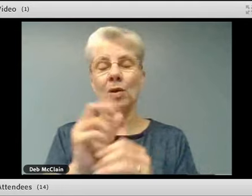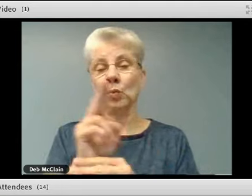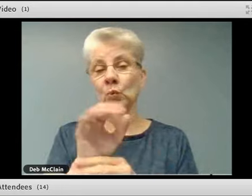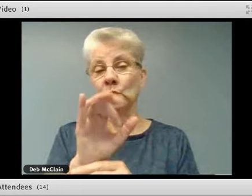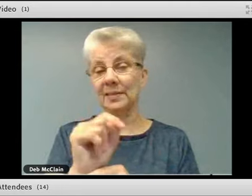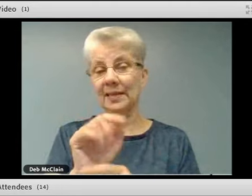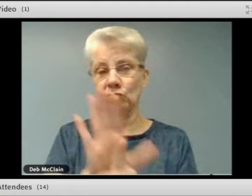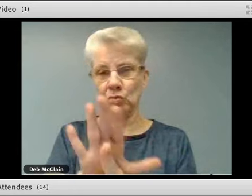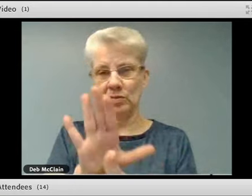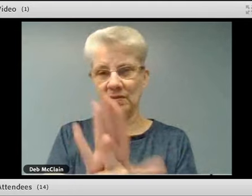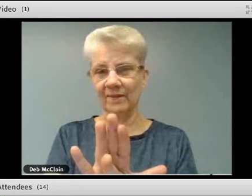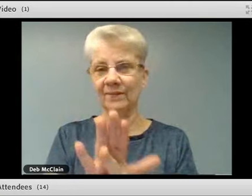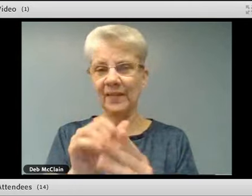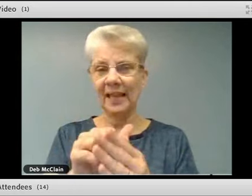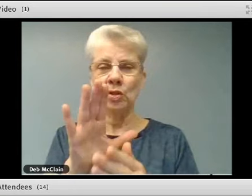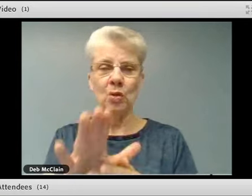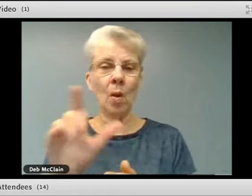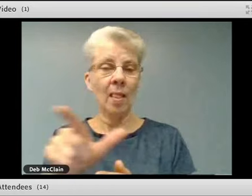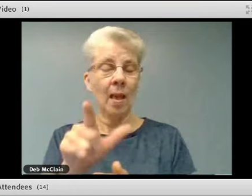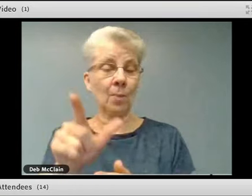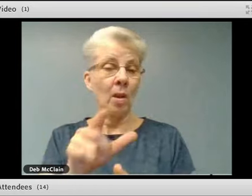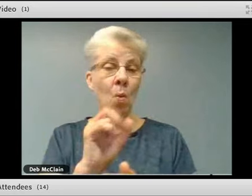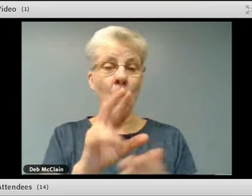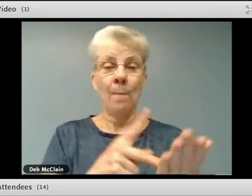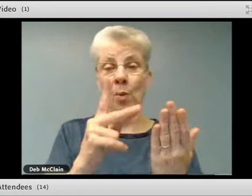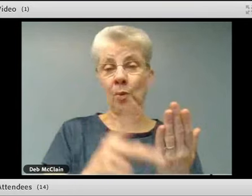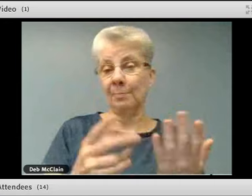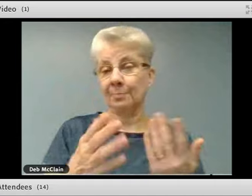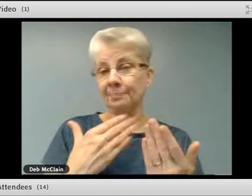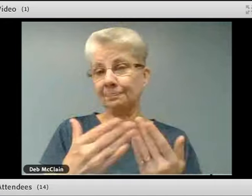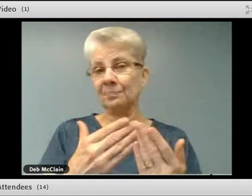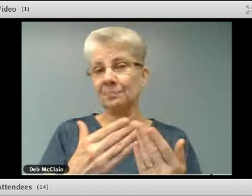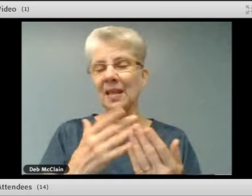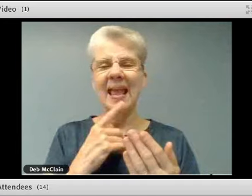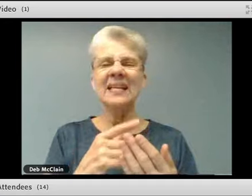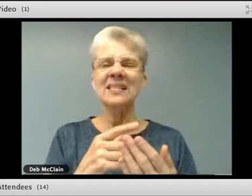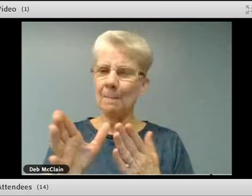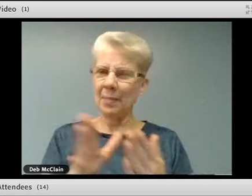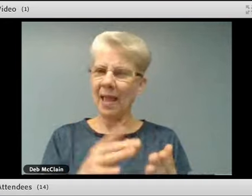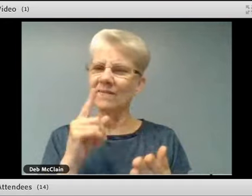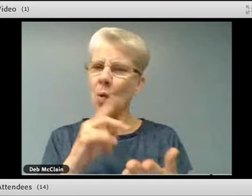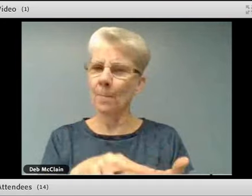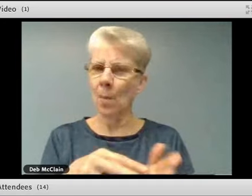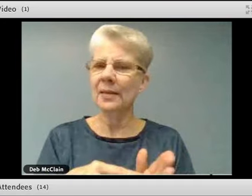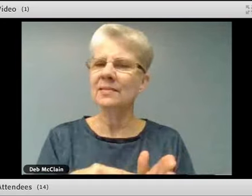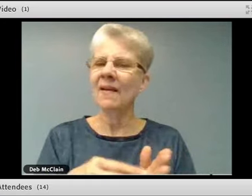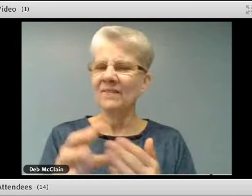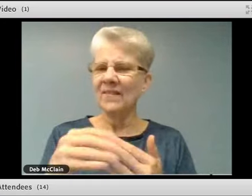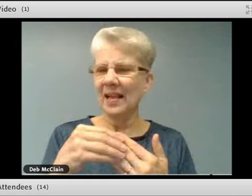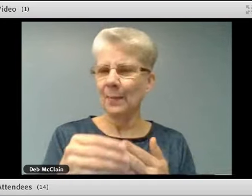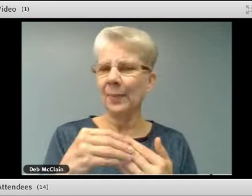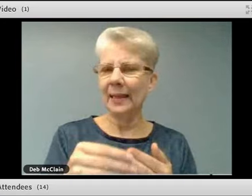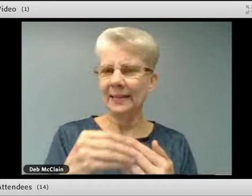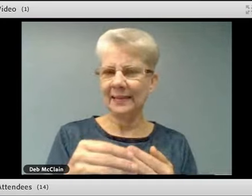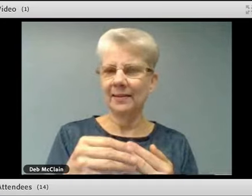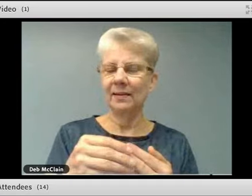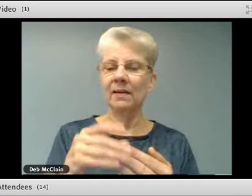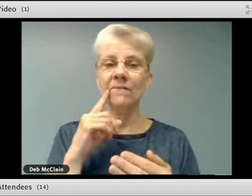So it is meant to be flexible for your needs, but does provide a good starting point for discussion